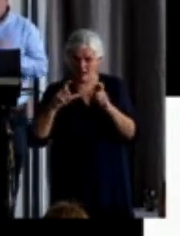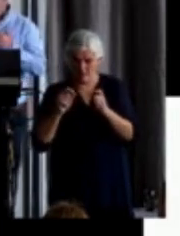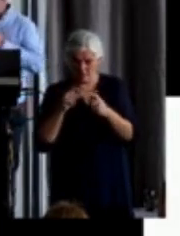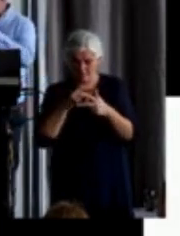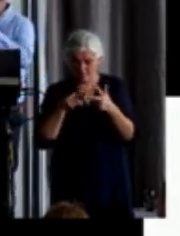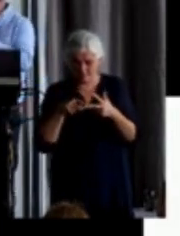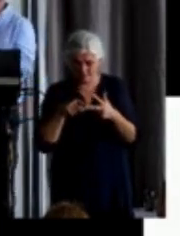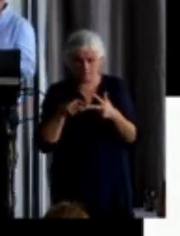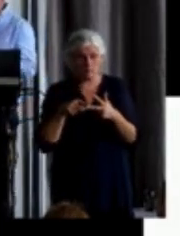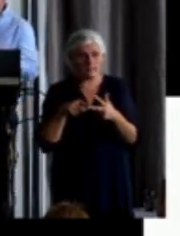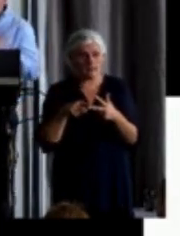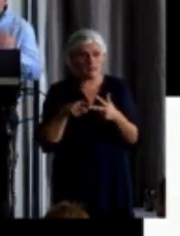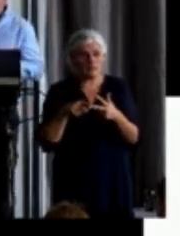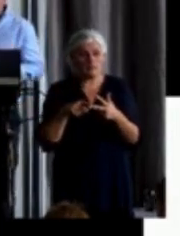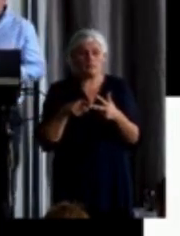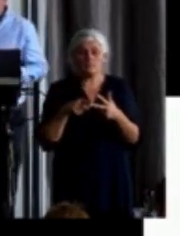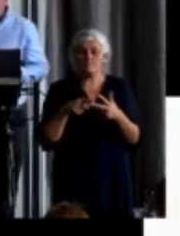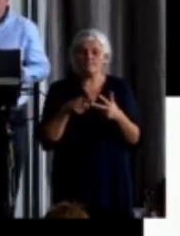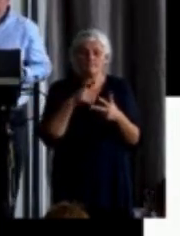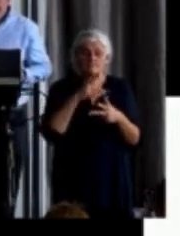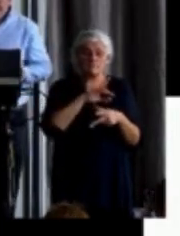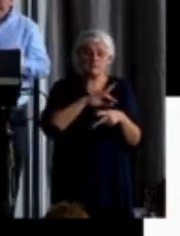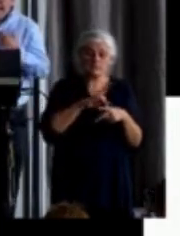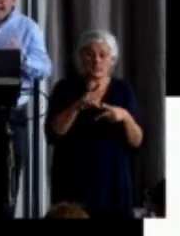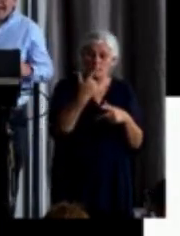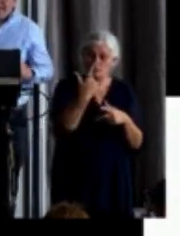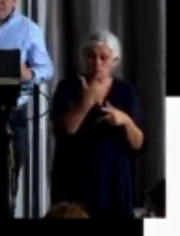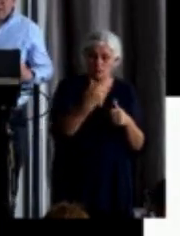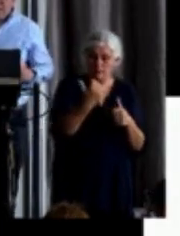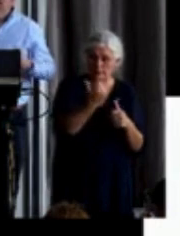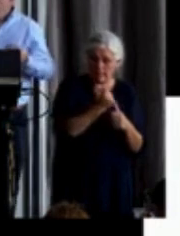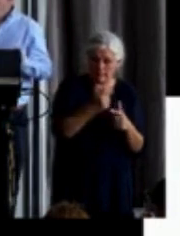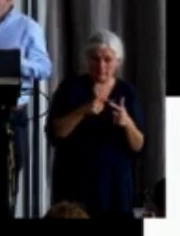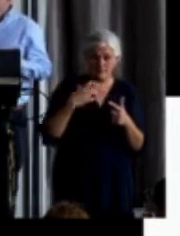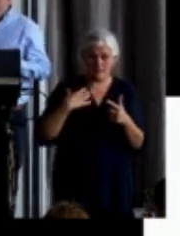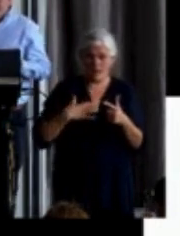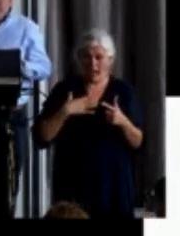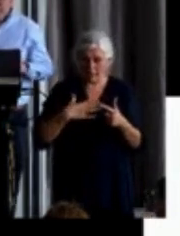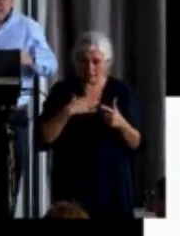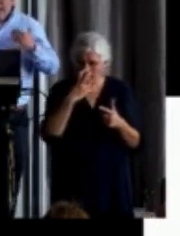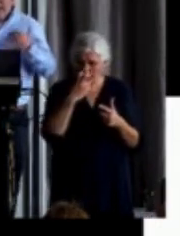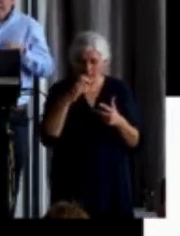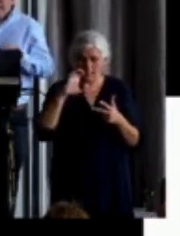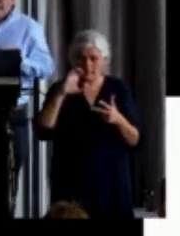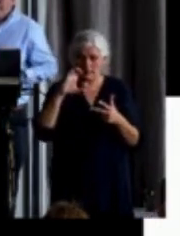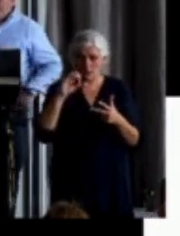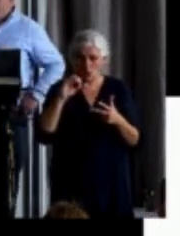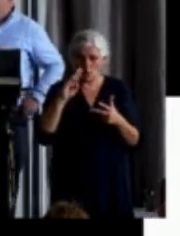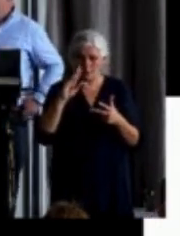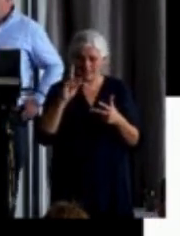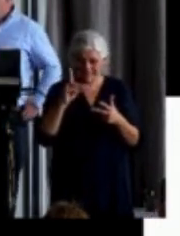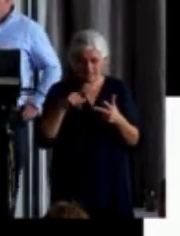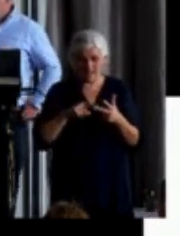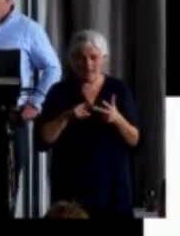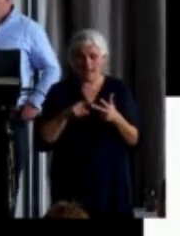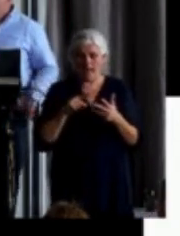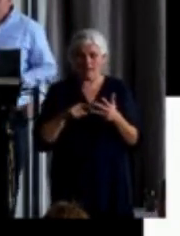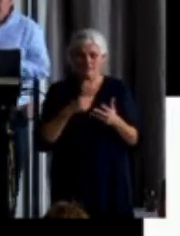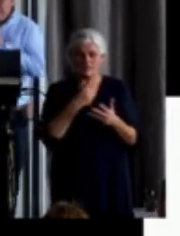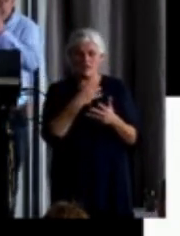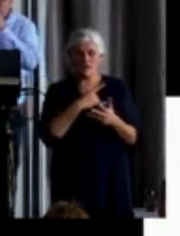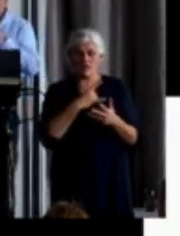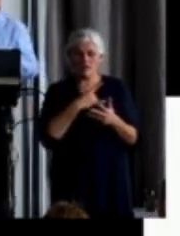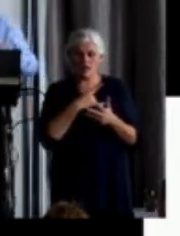So it covers type 2 diabetes, asthma, COPD, and cardiovascular